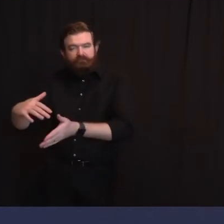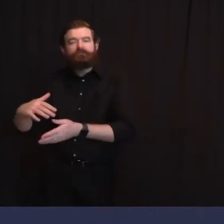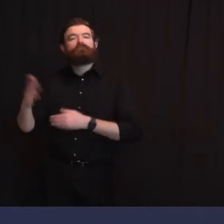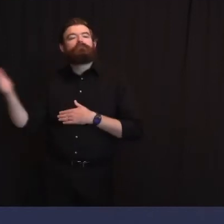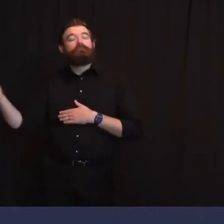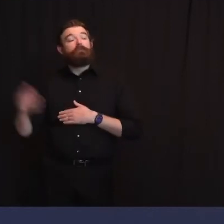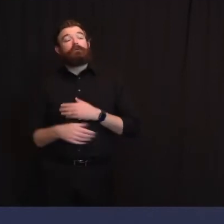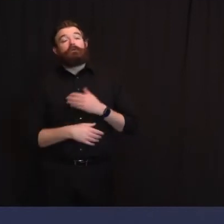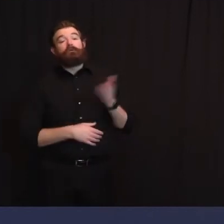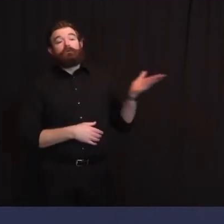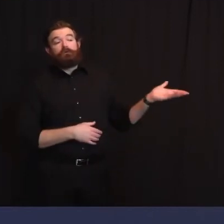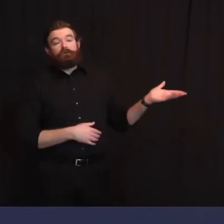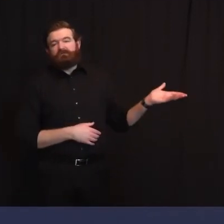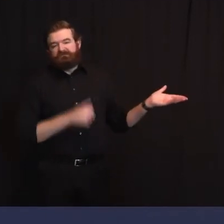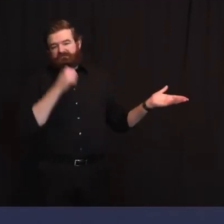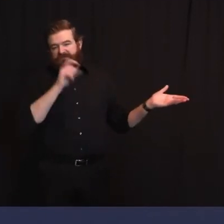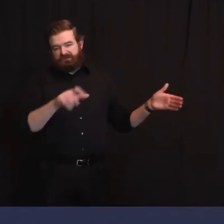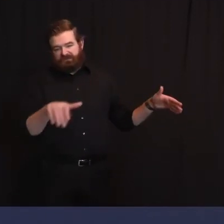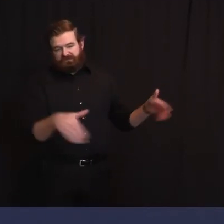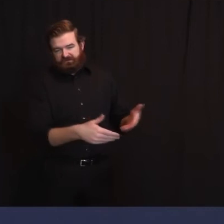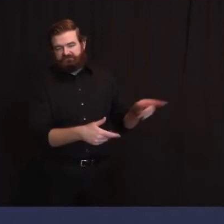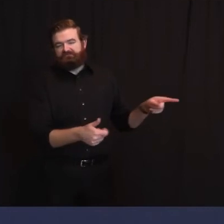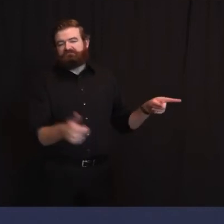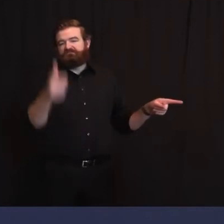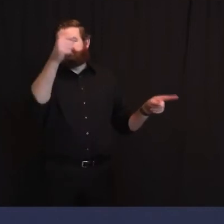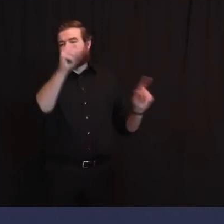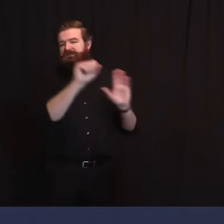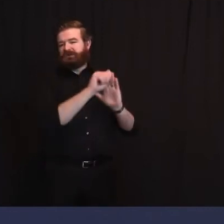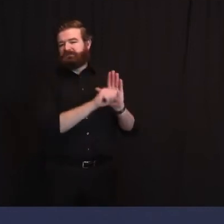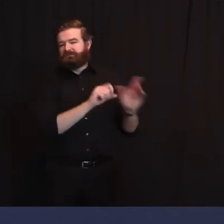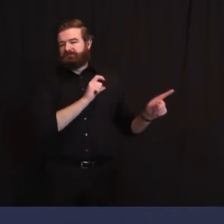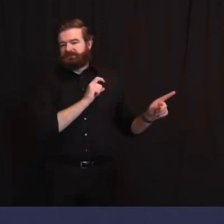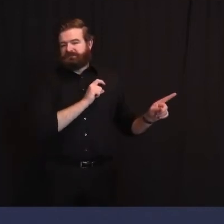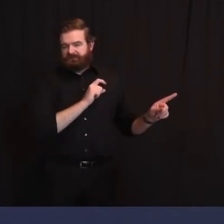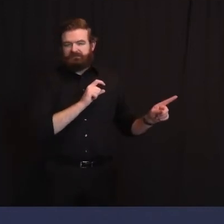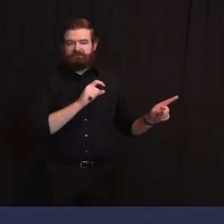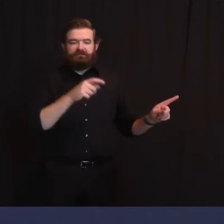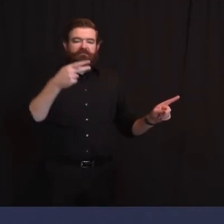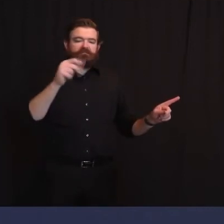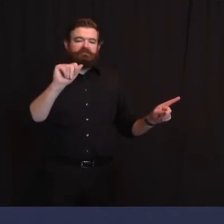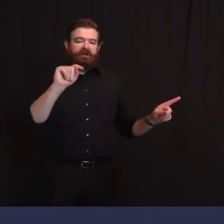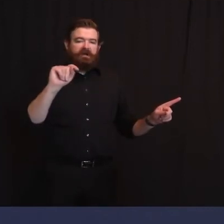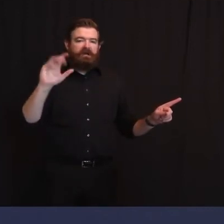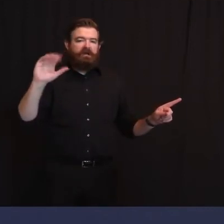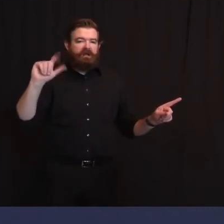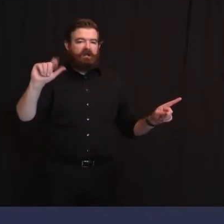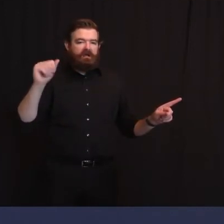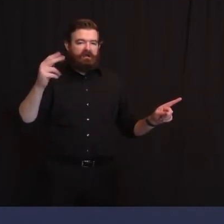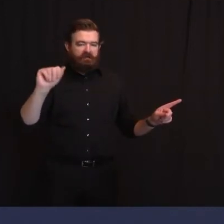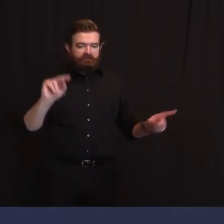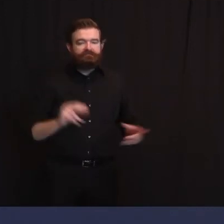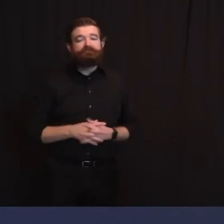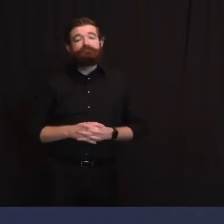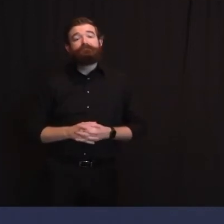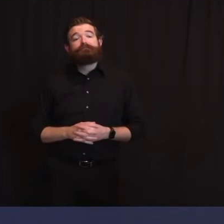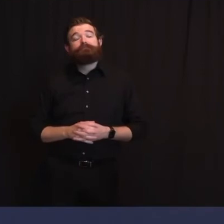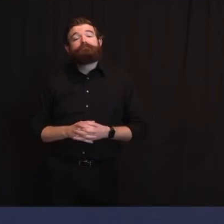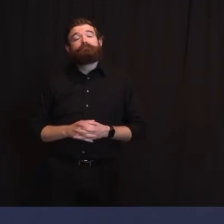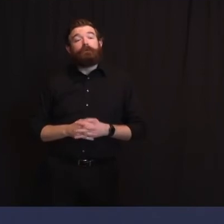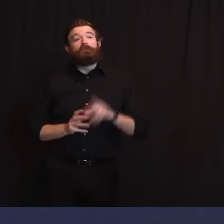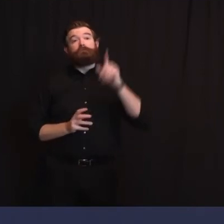introduction, Superintendent of the State Police, Colonel Pat Callahan. We have Jared Maples, the Director of the Office of Homeland Security and Preparedness, Chief